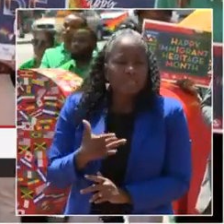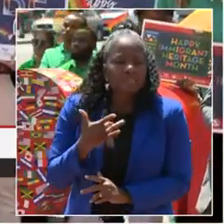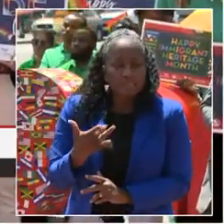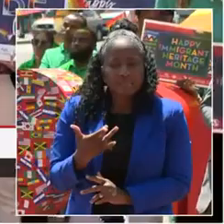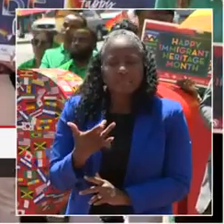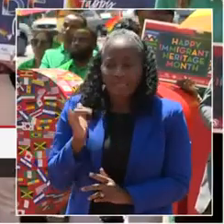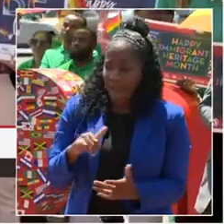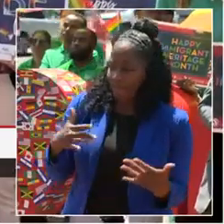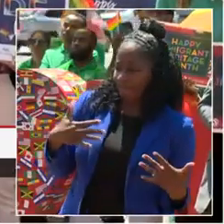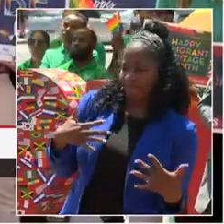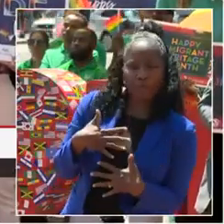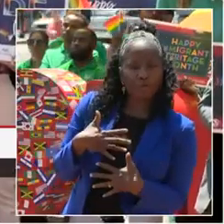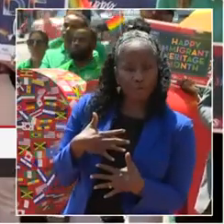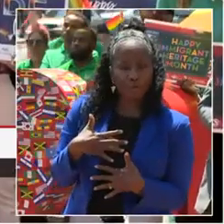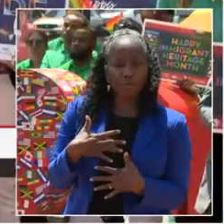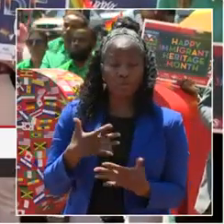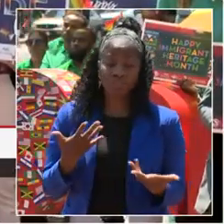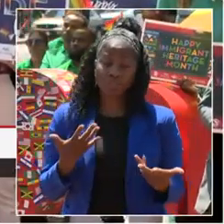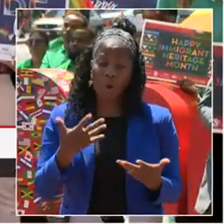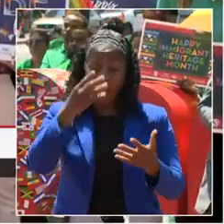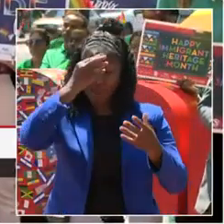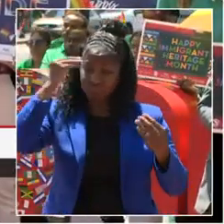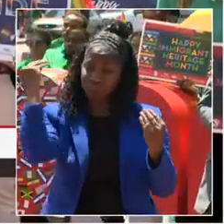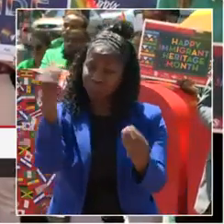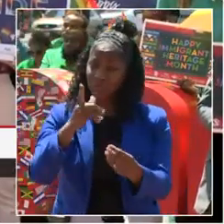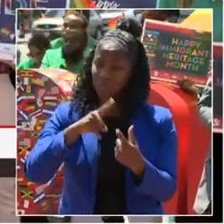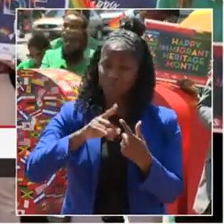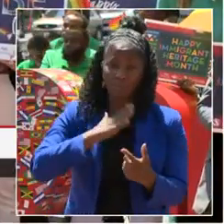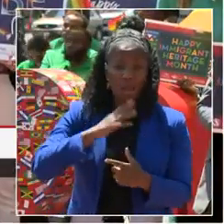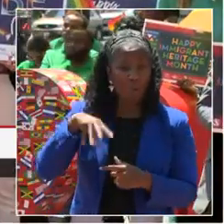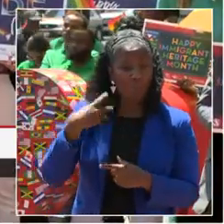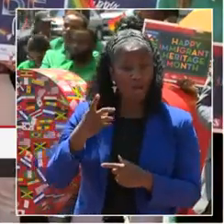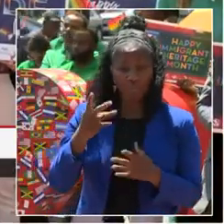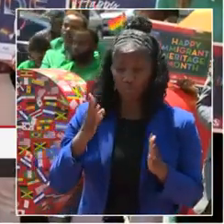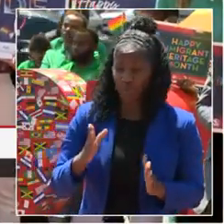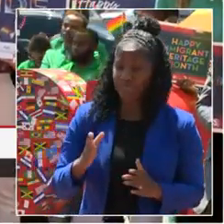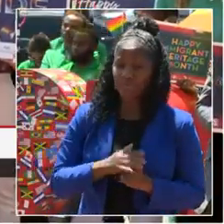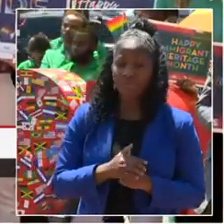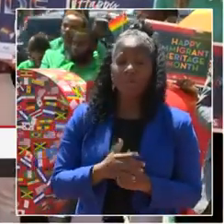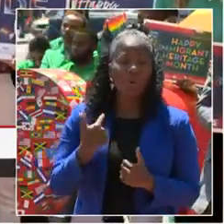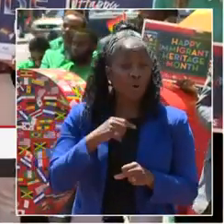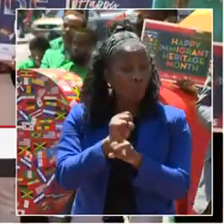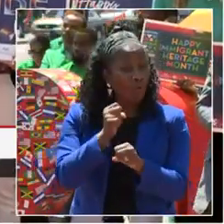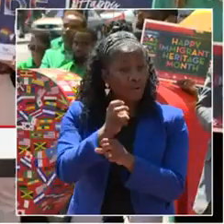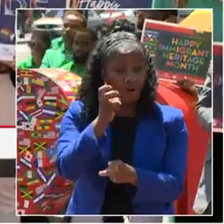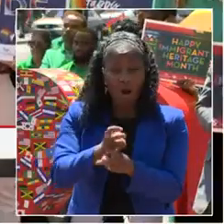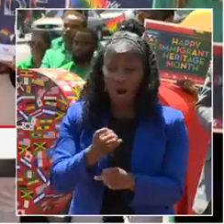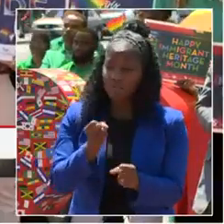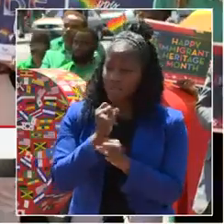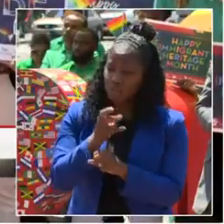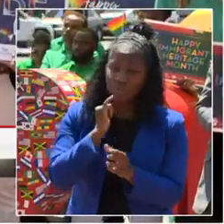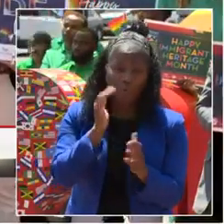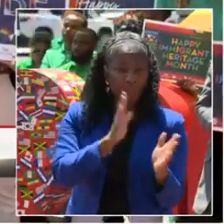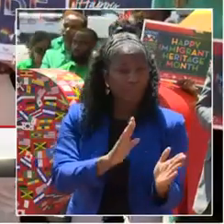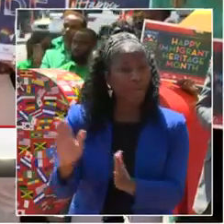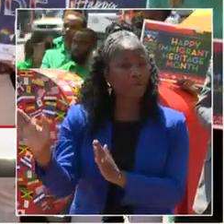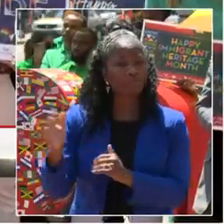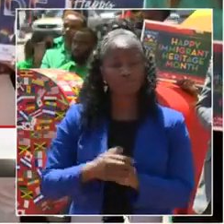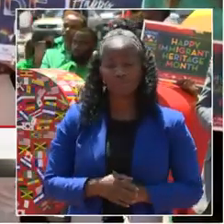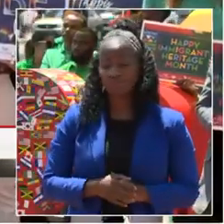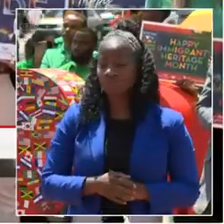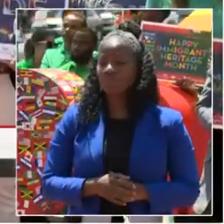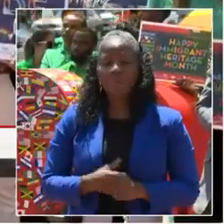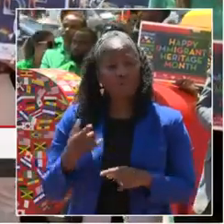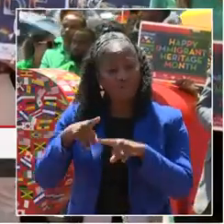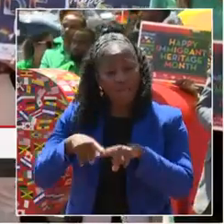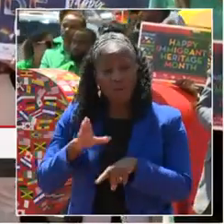that fear. So what I say to Washingtonians is that we're working very hard to be as prepared as humanly possible. We're relying on